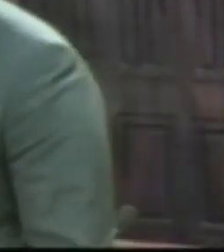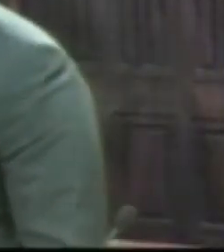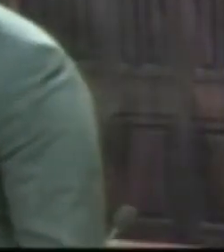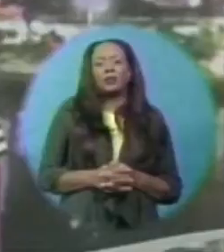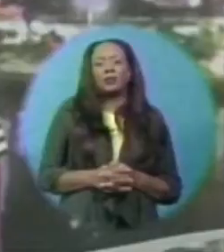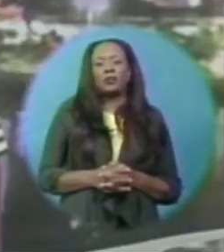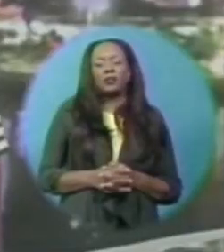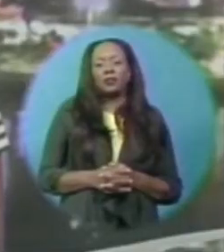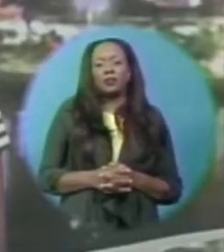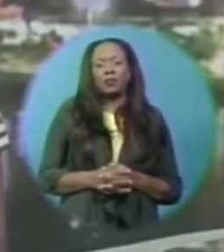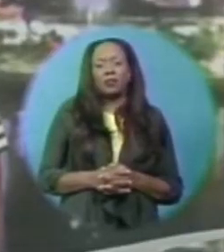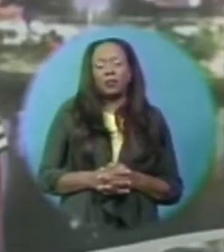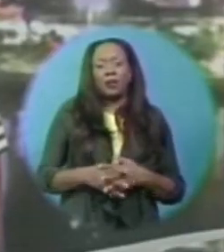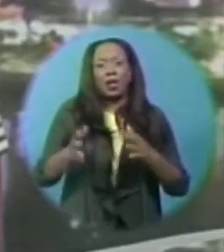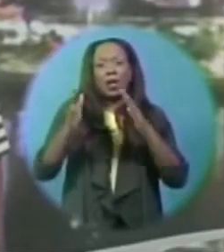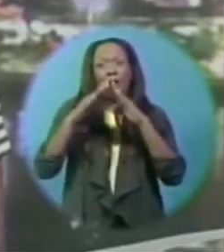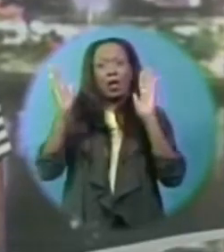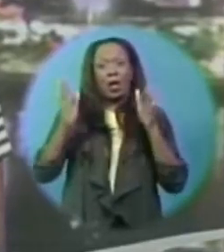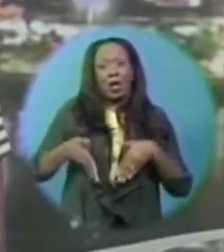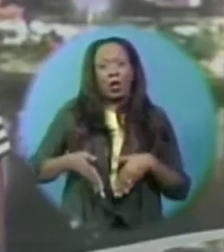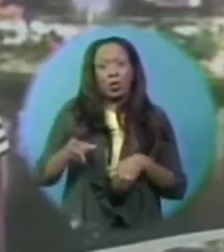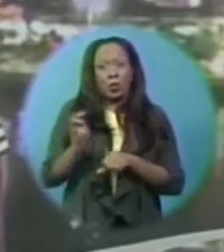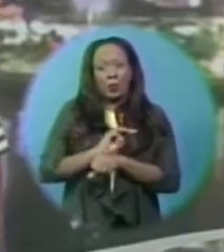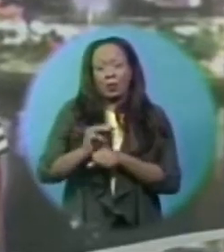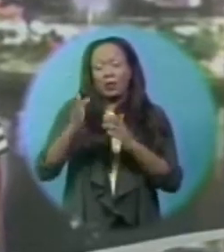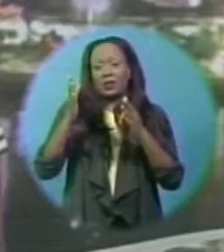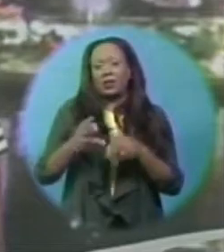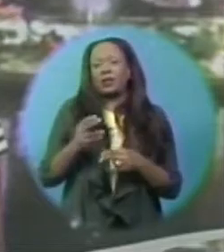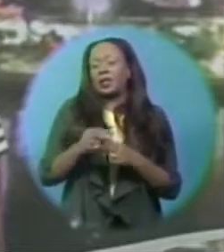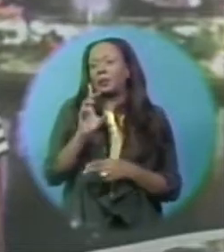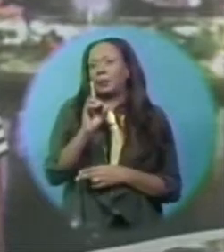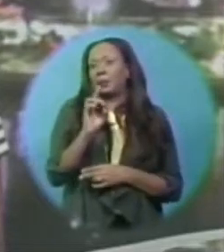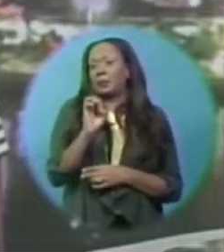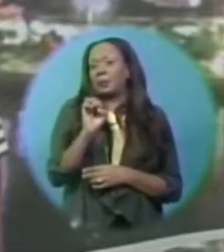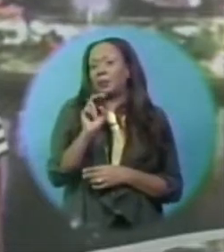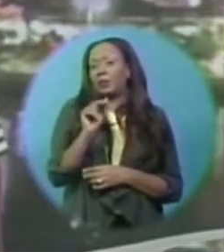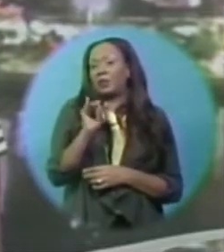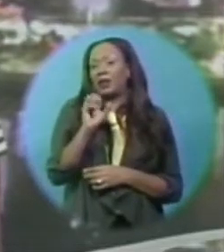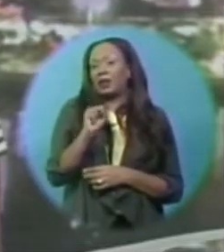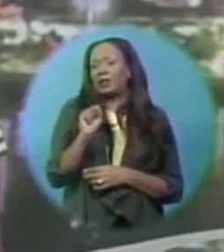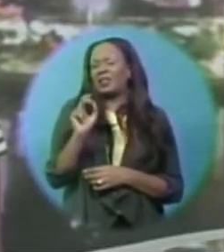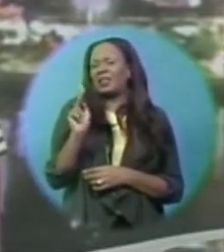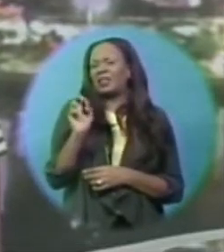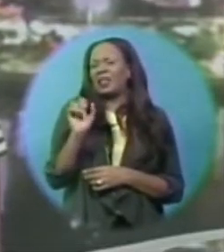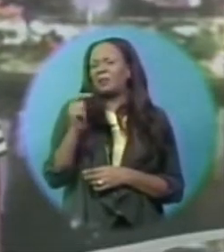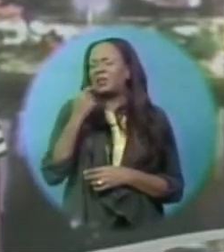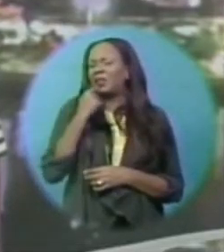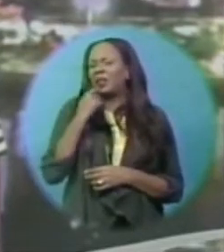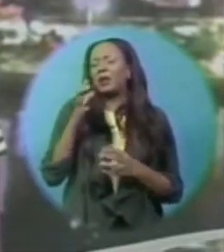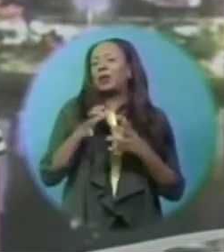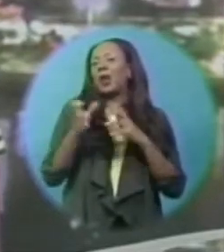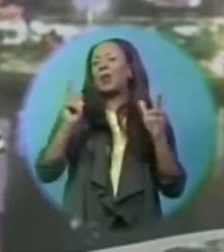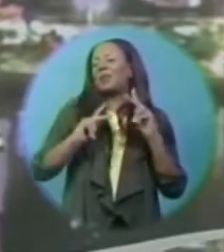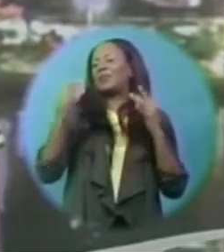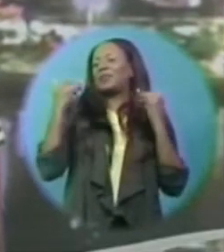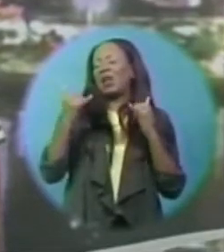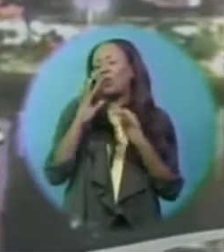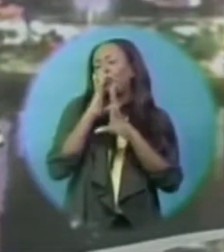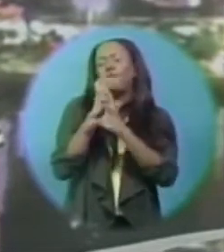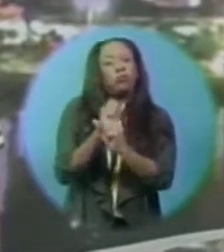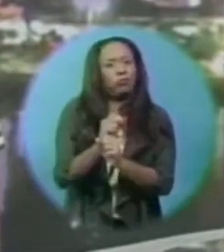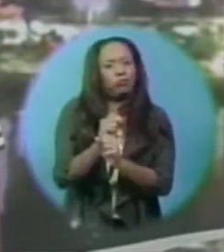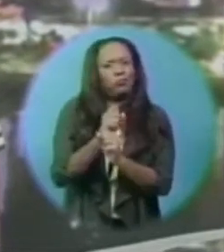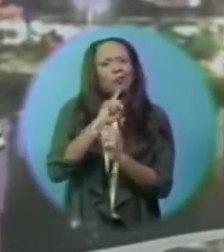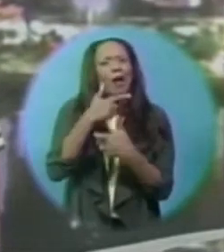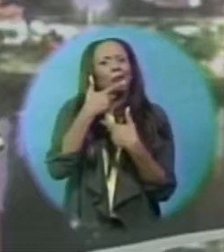Life. Housing Minister Dennis Kelman believes there is renewed interest in Speightstown, which, if properly nurtured, could